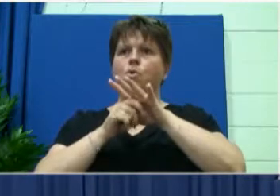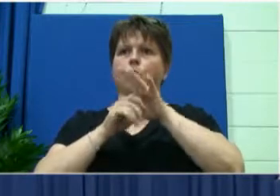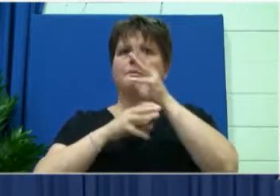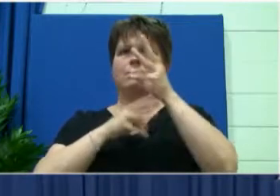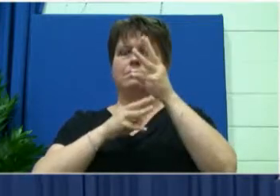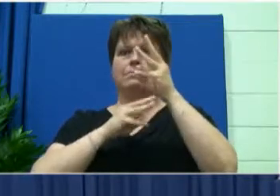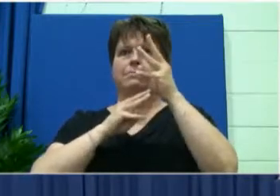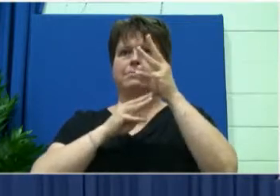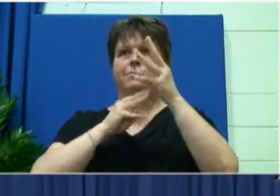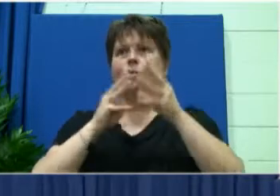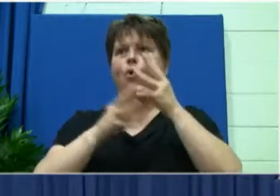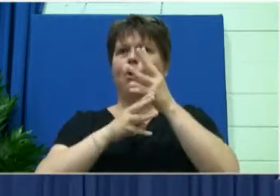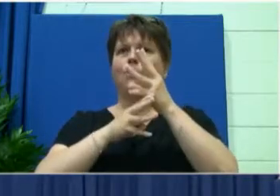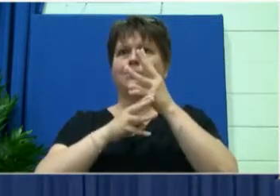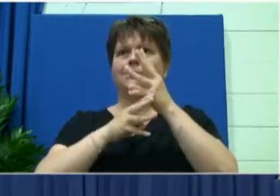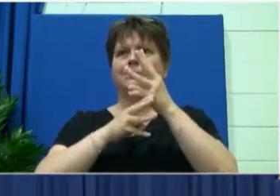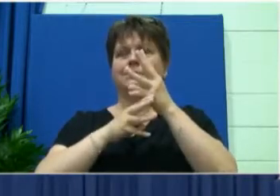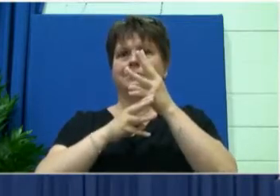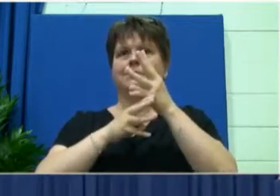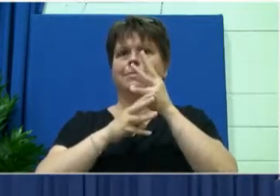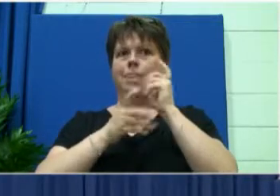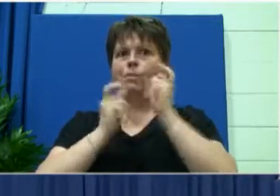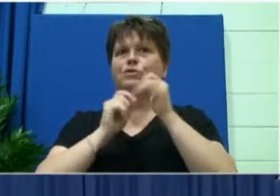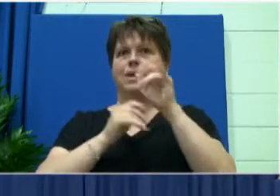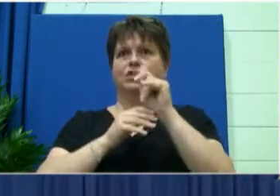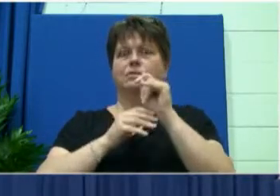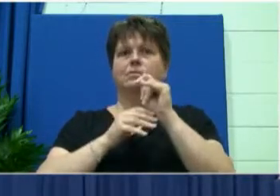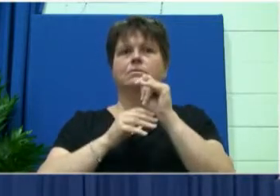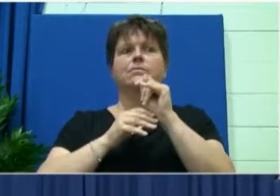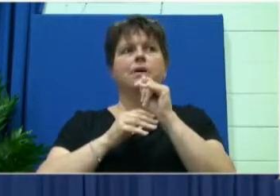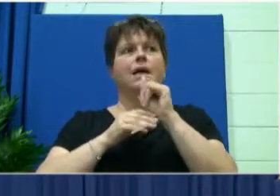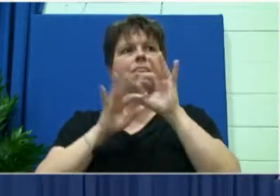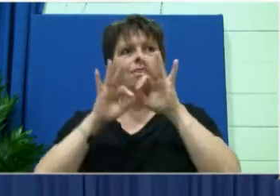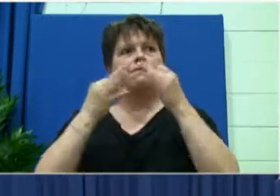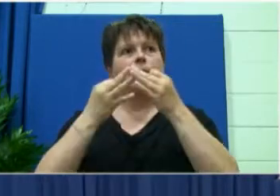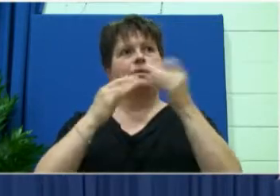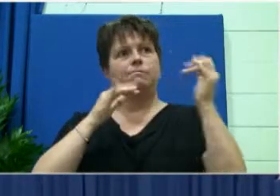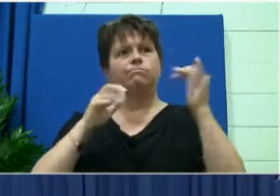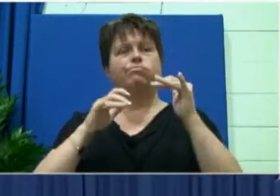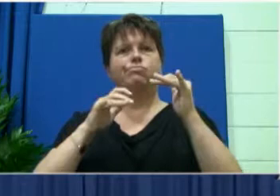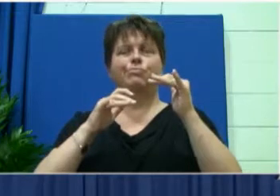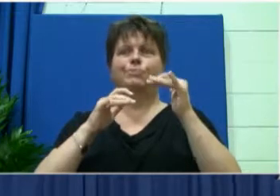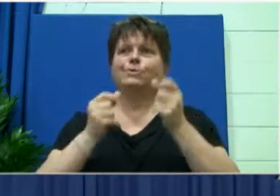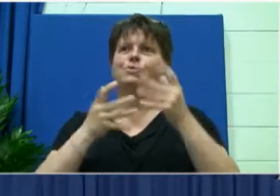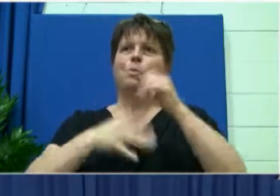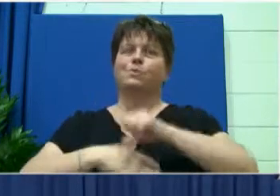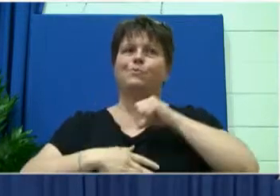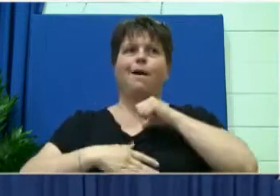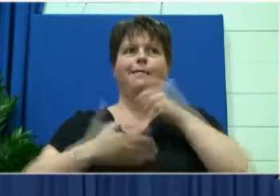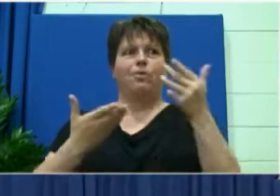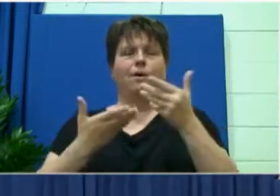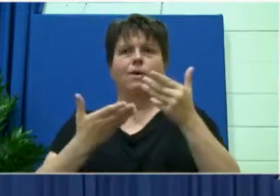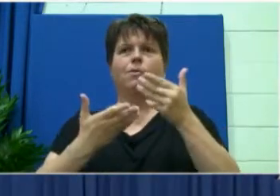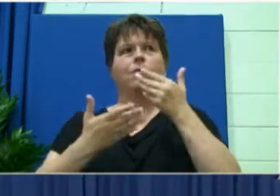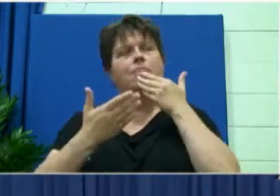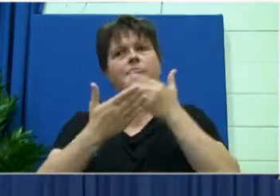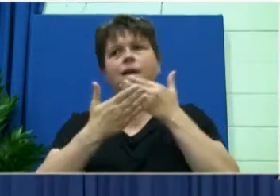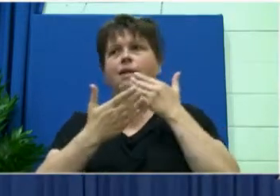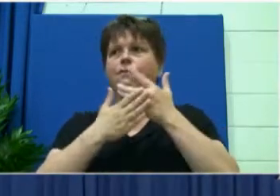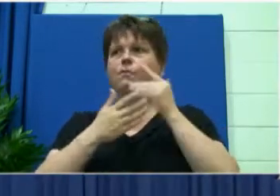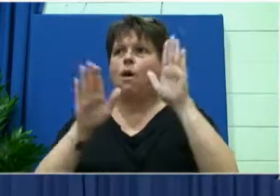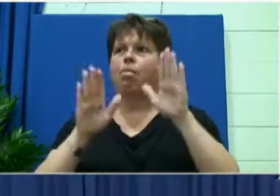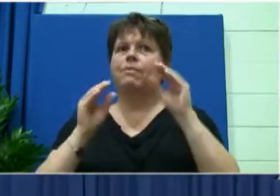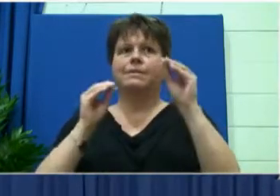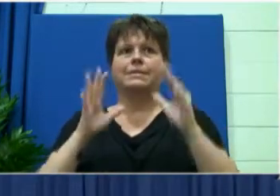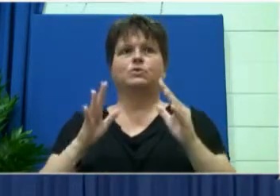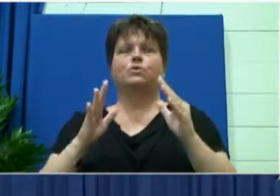world. We acknowledge all the wonderful families that are gathered. They gather with so much pride. And we thank you for all the